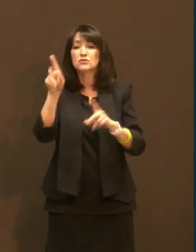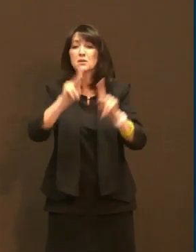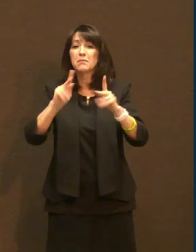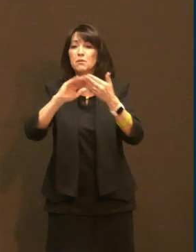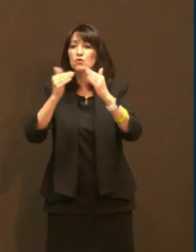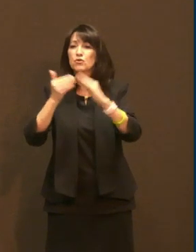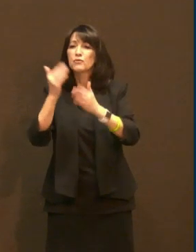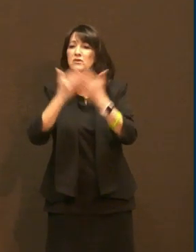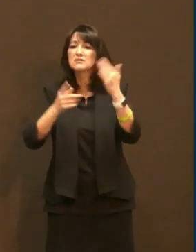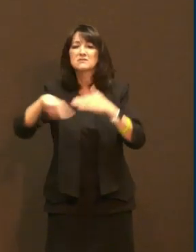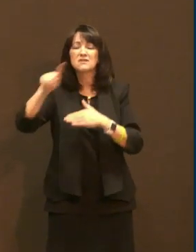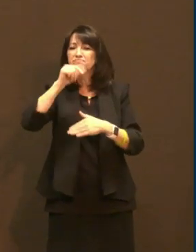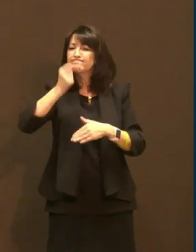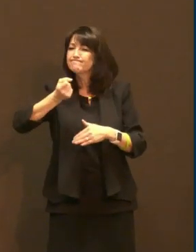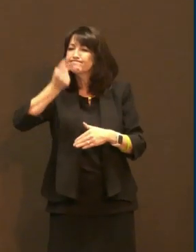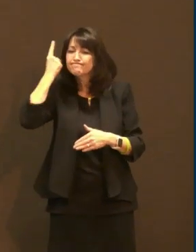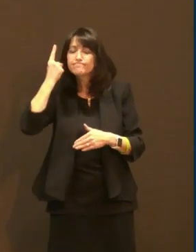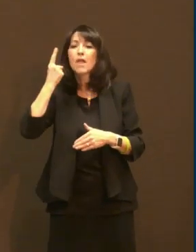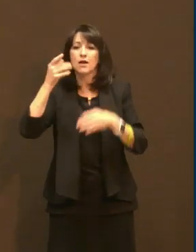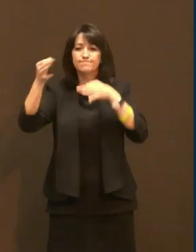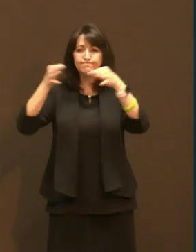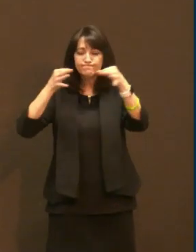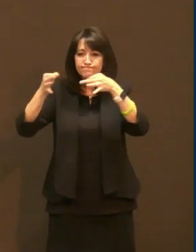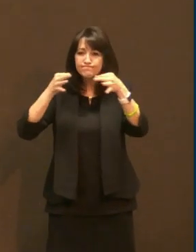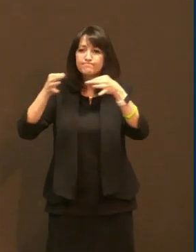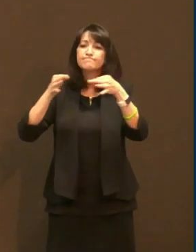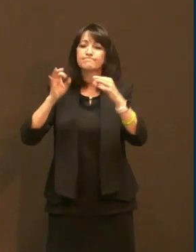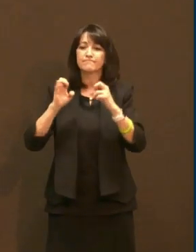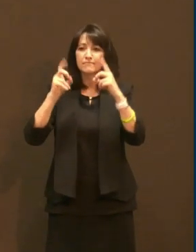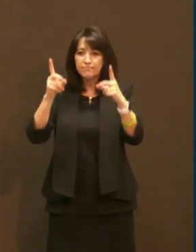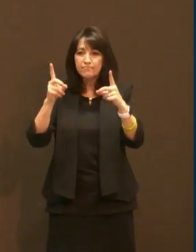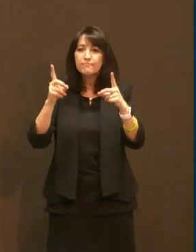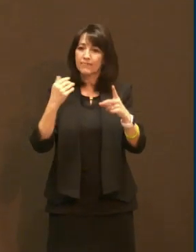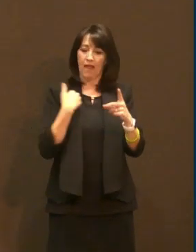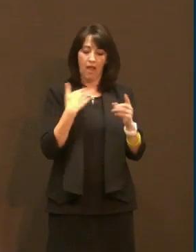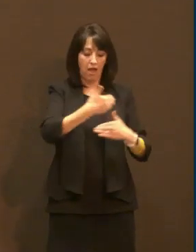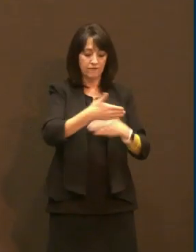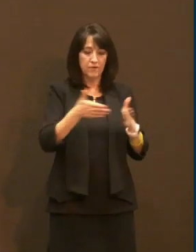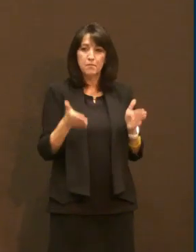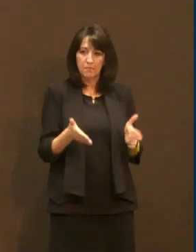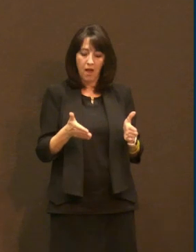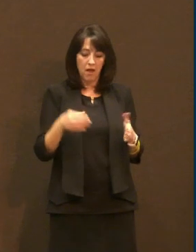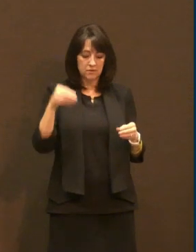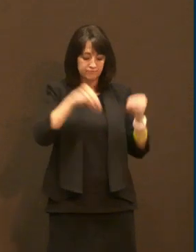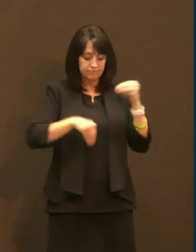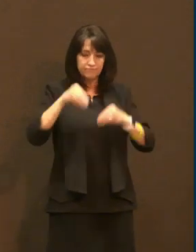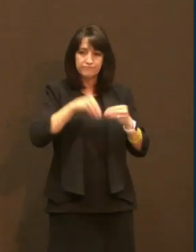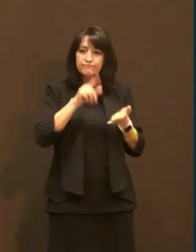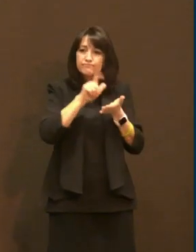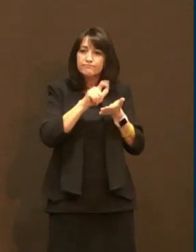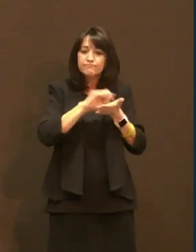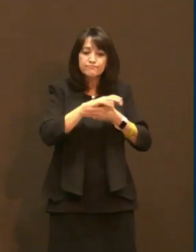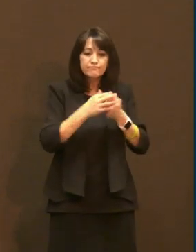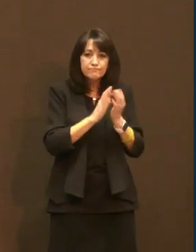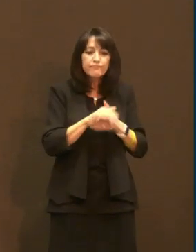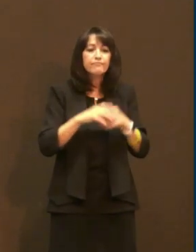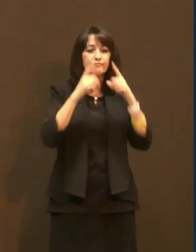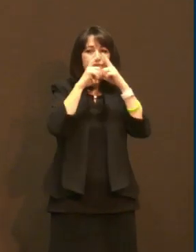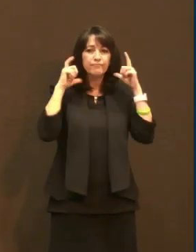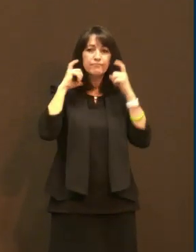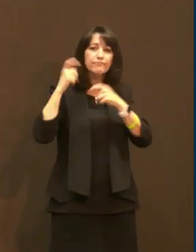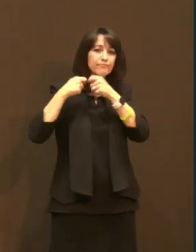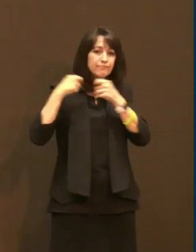tested in the community sites, the care support packages, kits with hand sanitizer and bandanas for masks